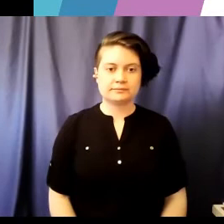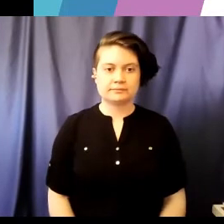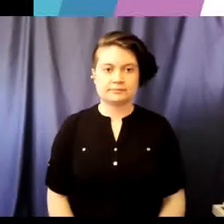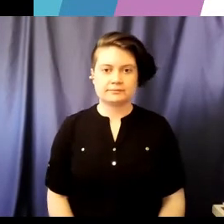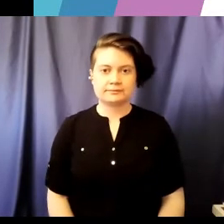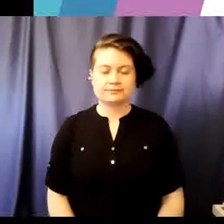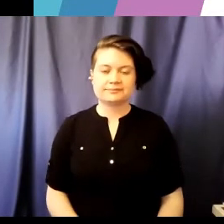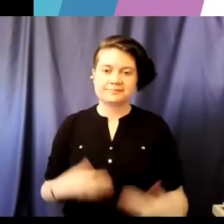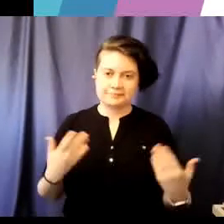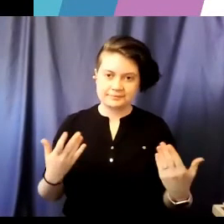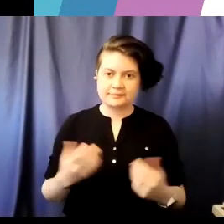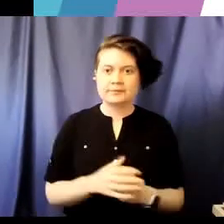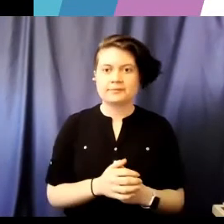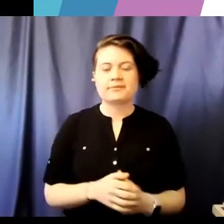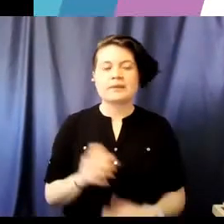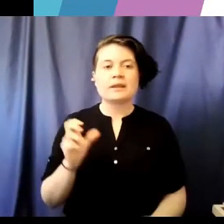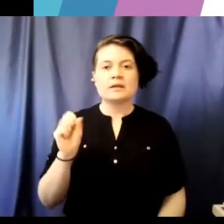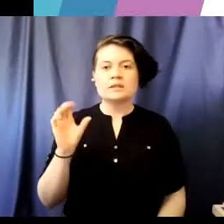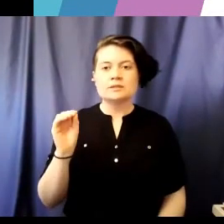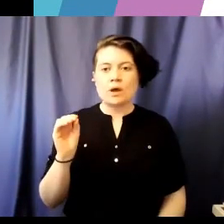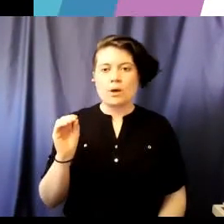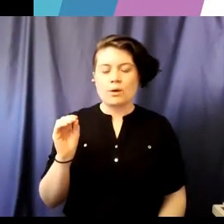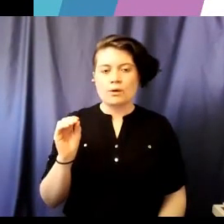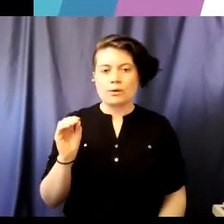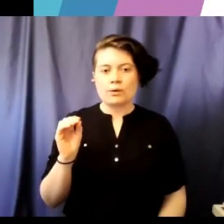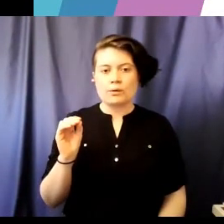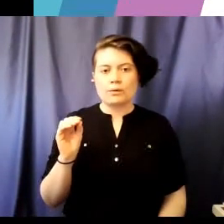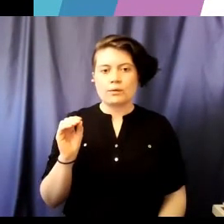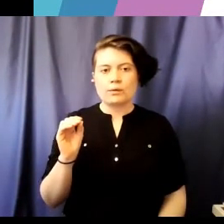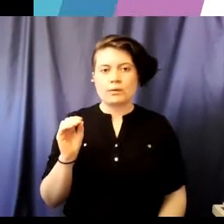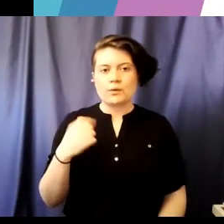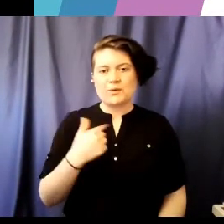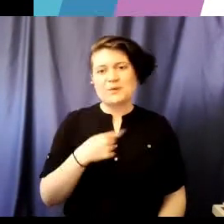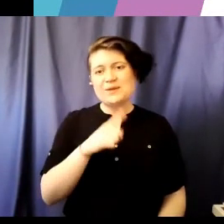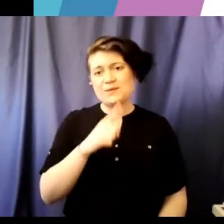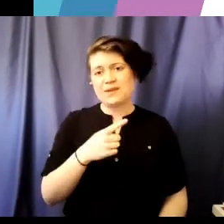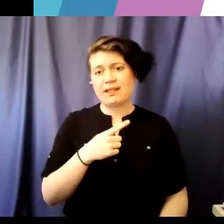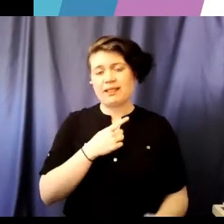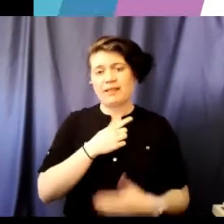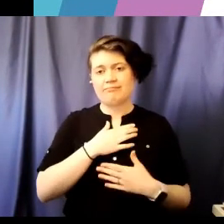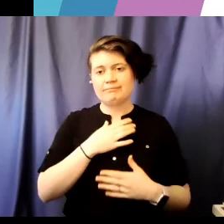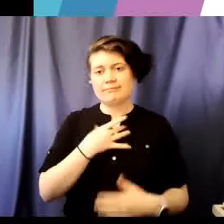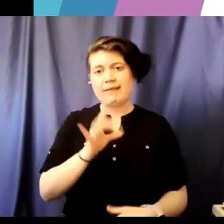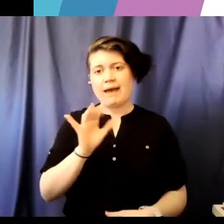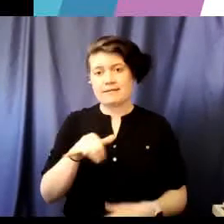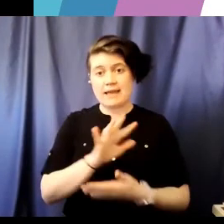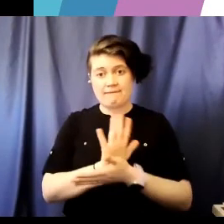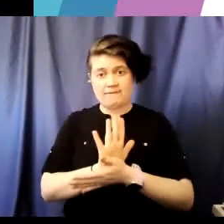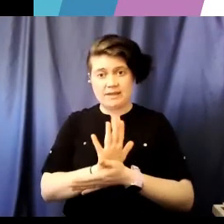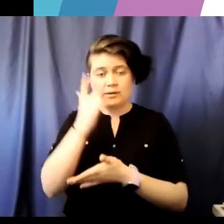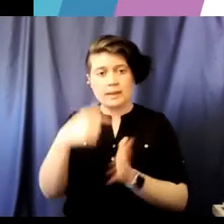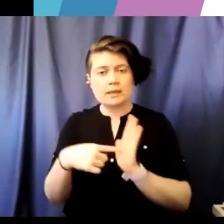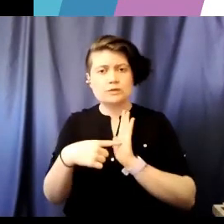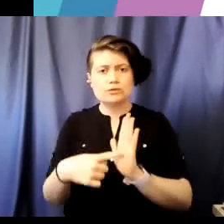Yeah, so we really like that video because it shows just the power